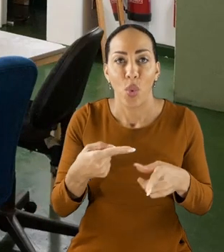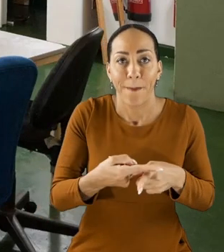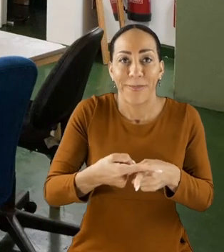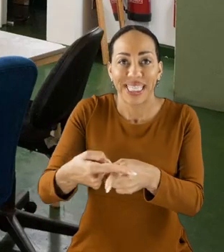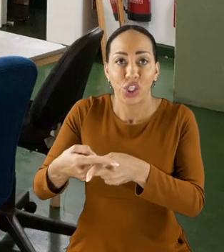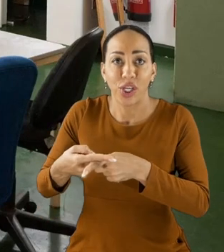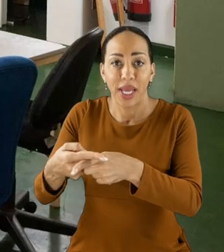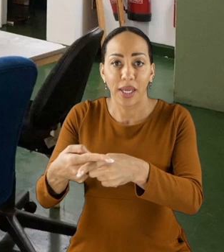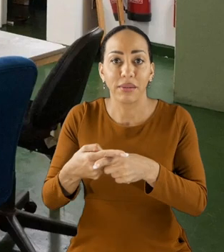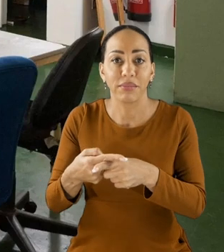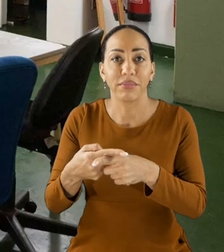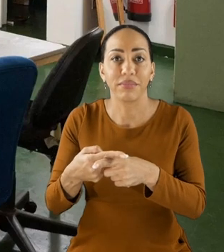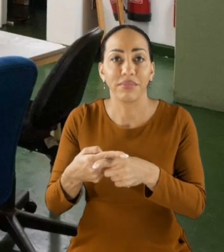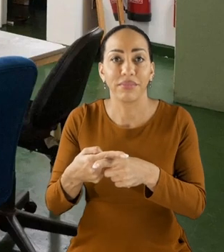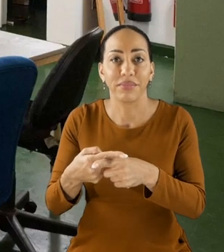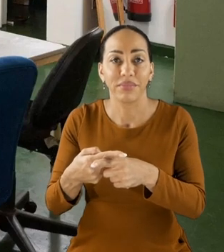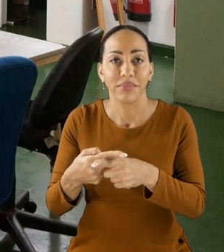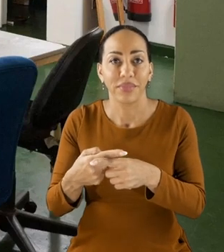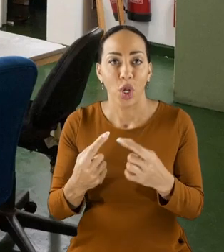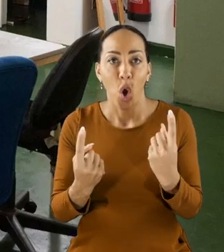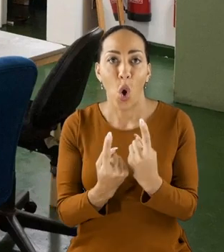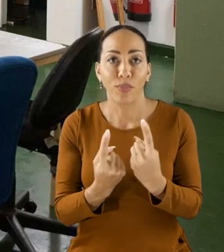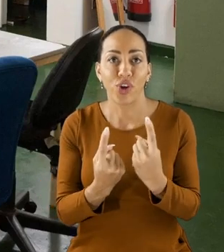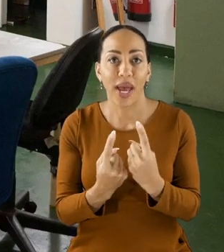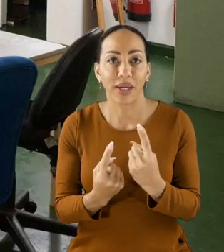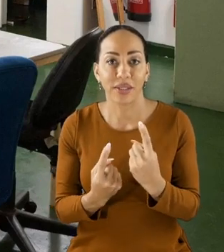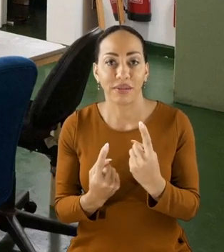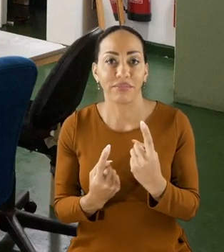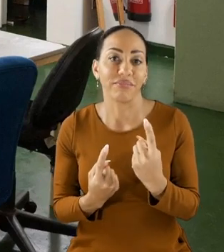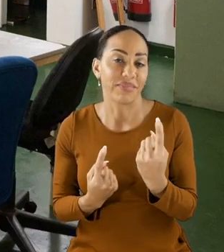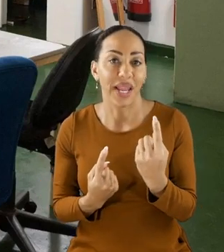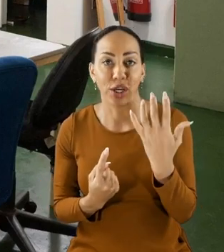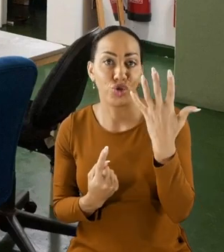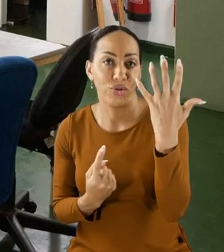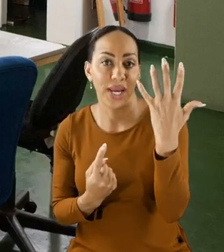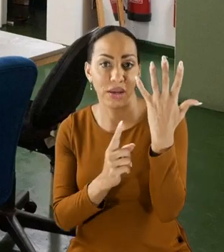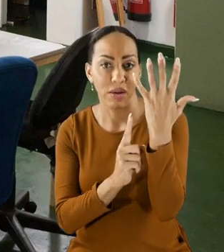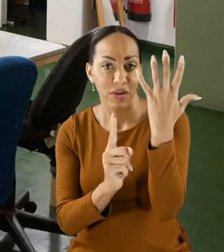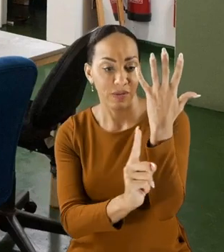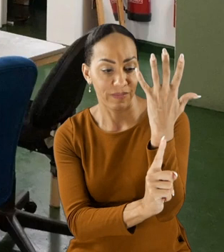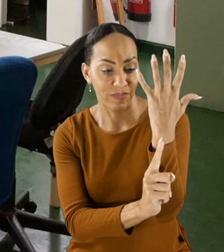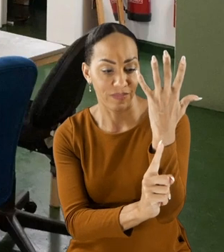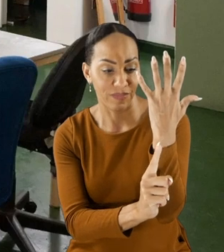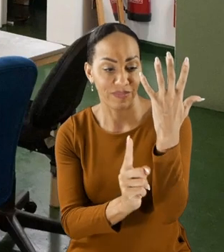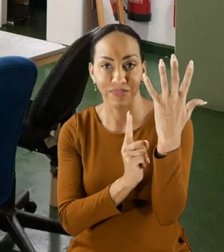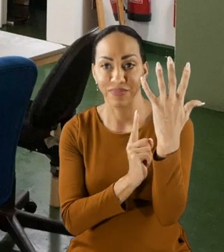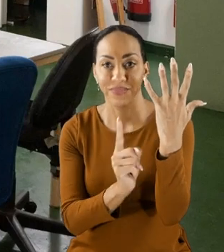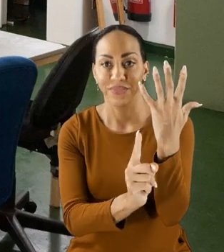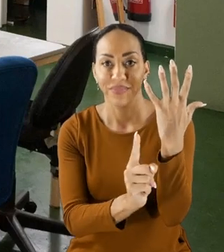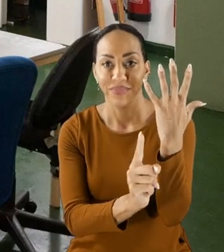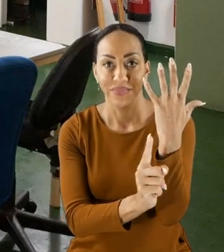around with positioning ourselves behind objects that actually merged into the landscape, so it